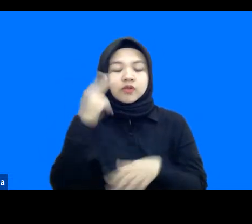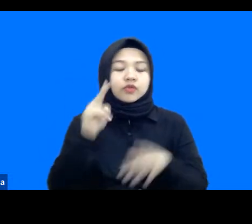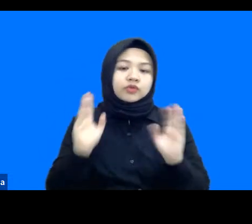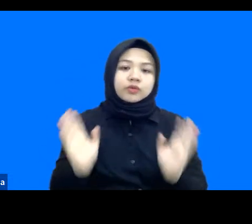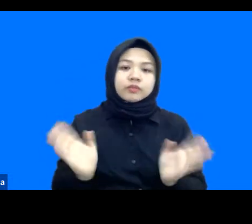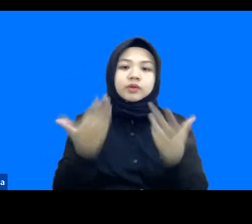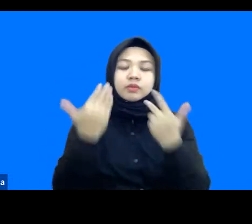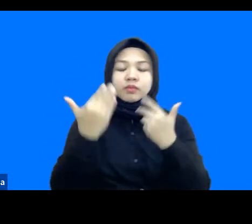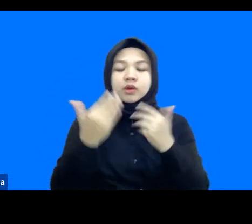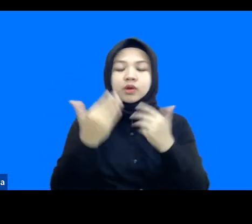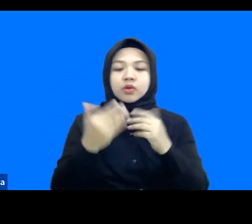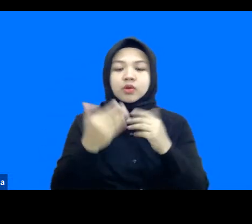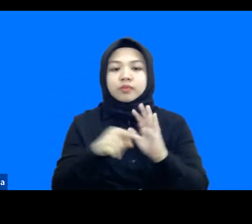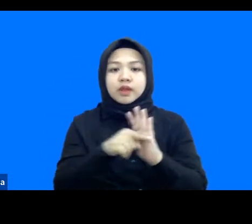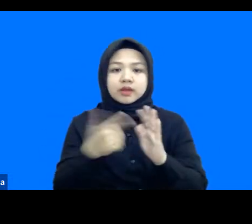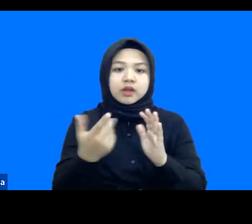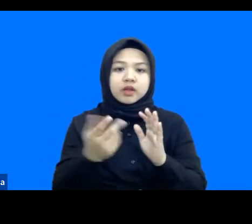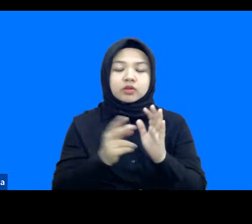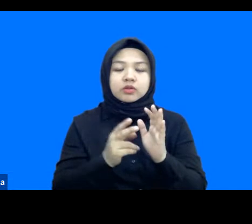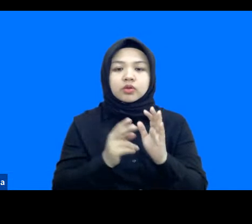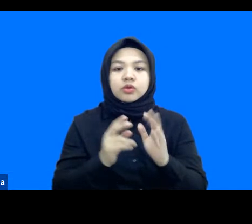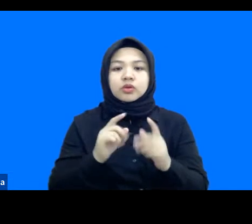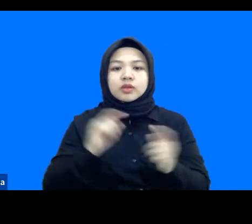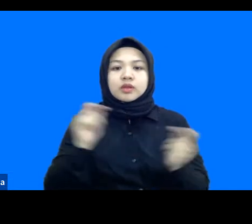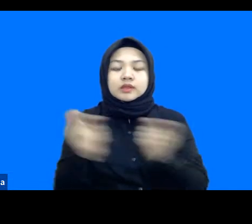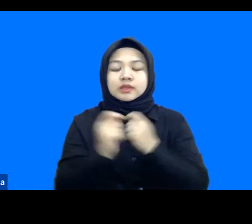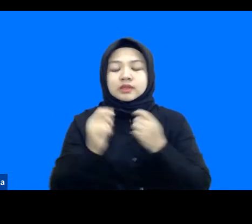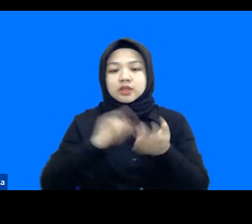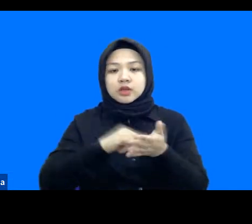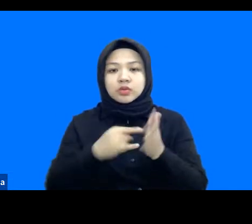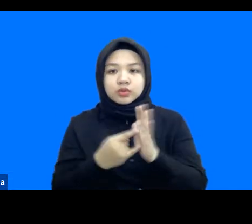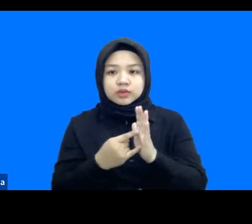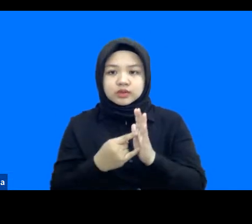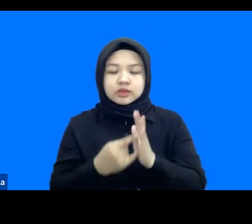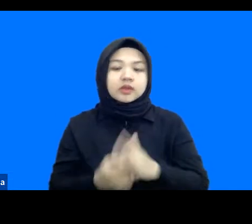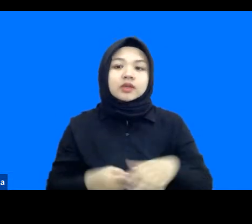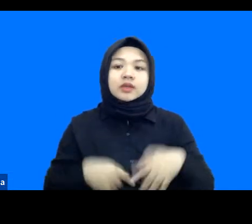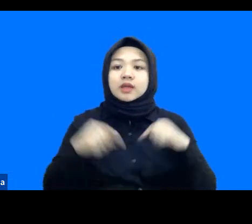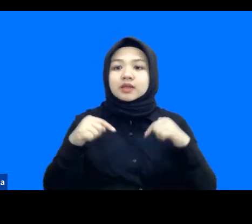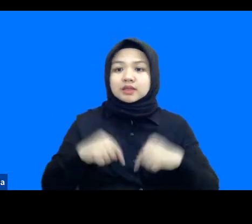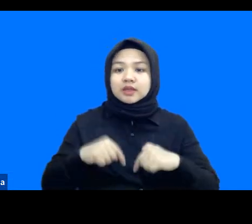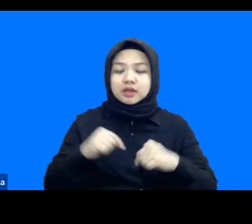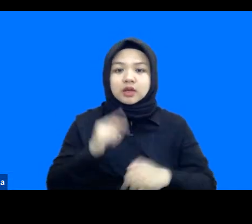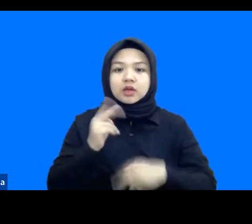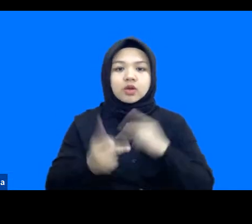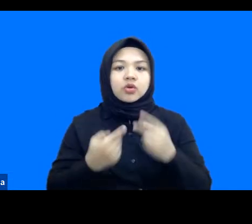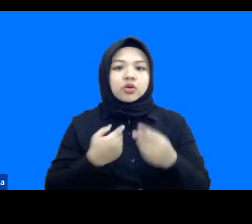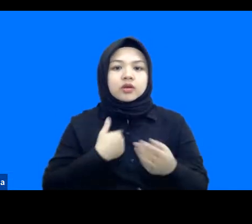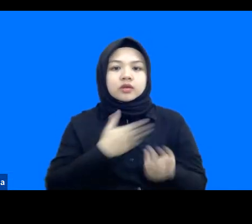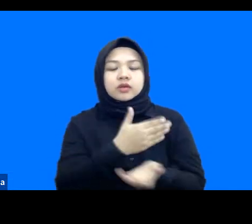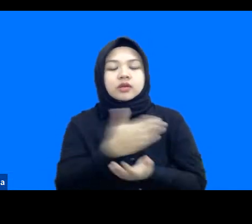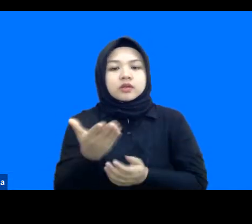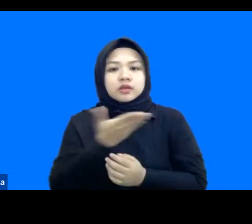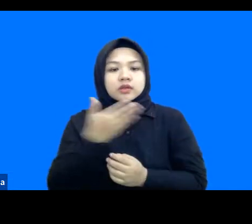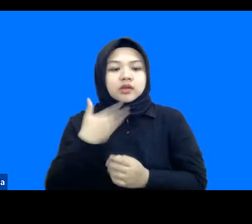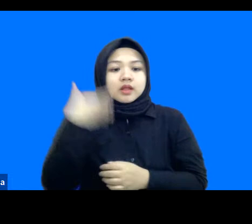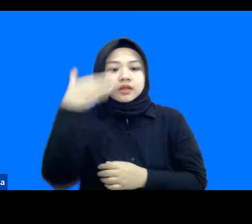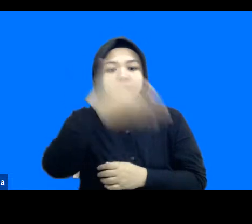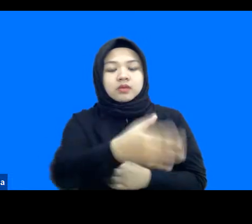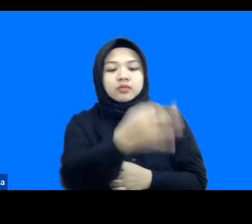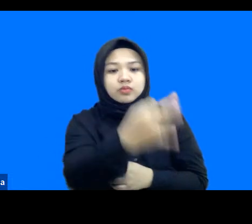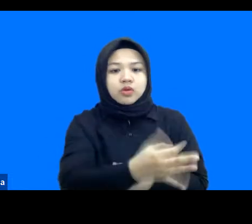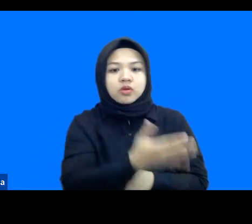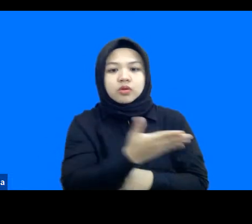energy transition. And so now when you go to the islands, they are highly impacted. Their farms